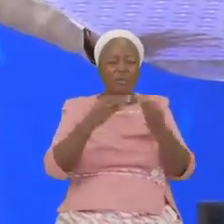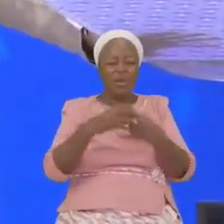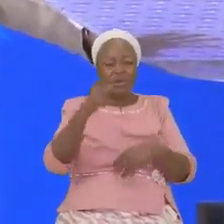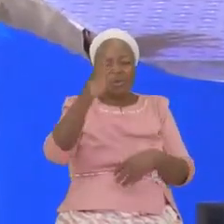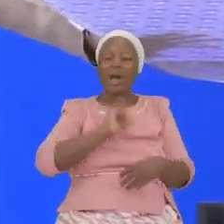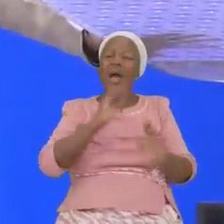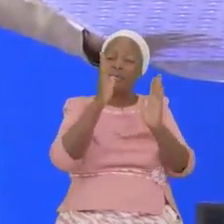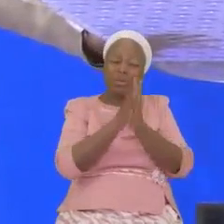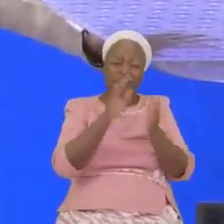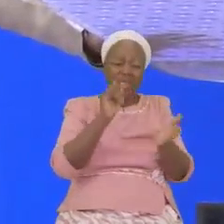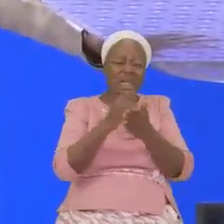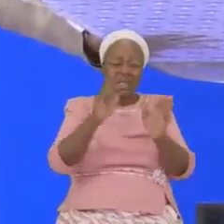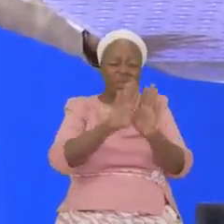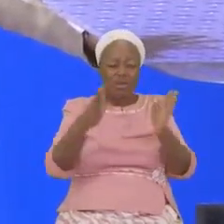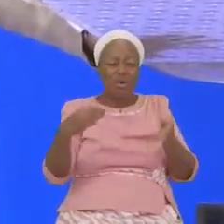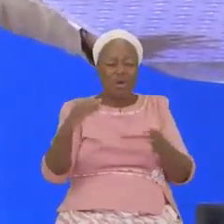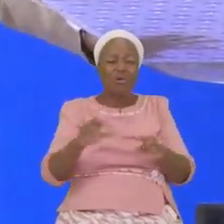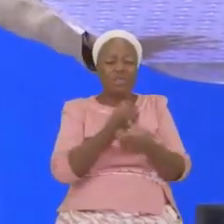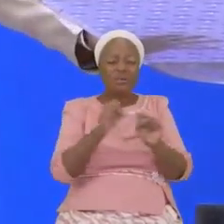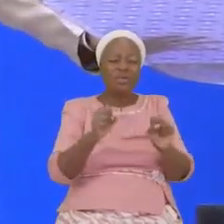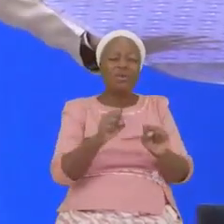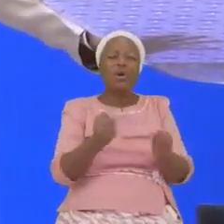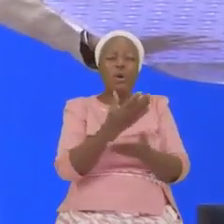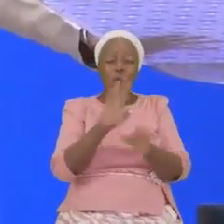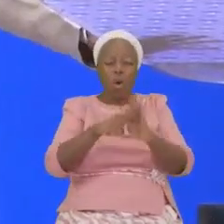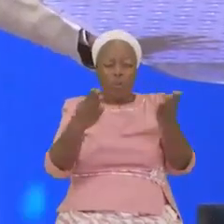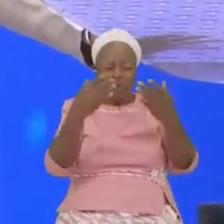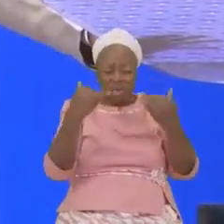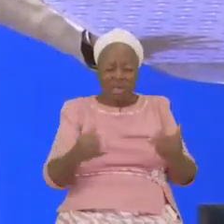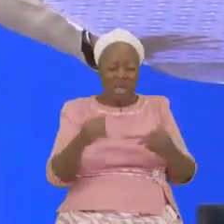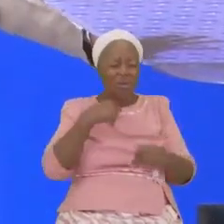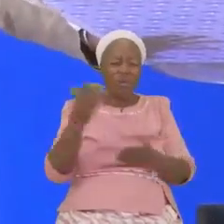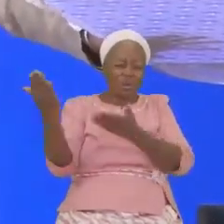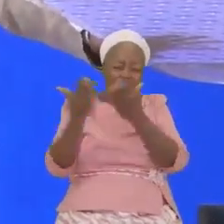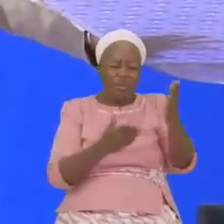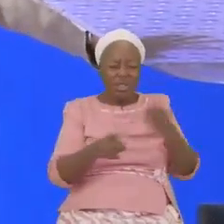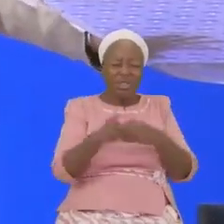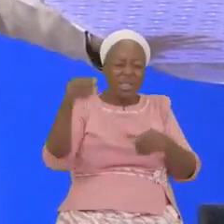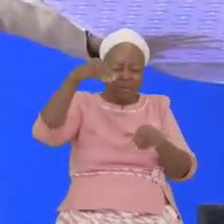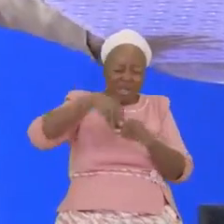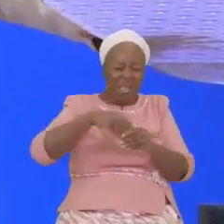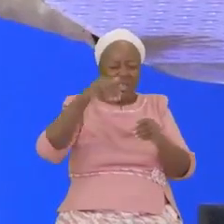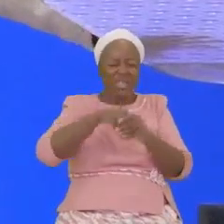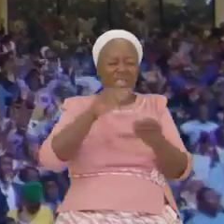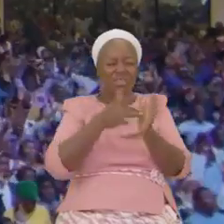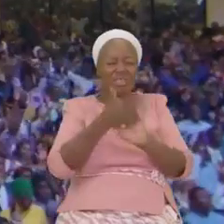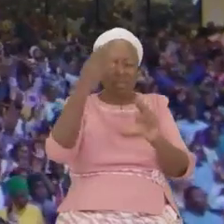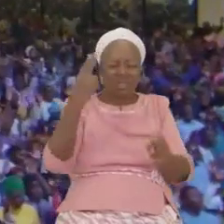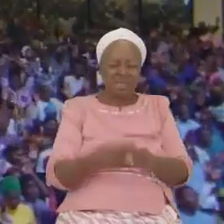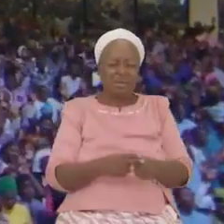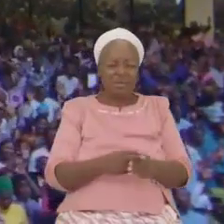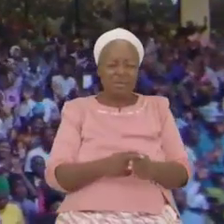pray the door of salvation open now will admit them in Jesus'